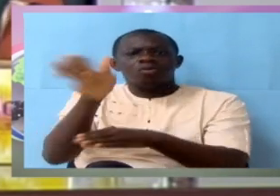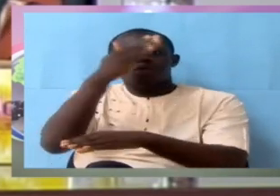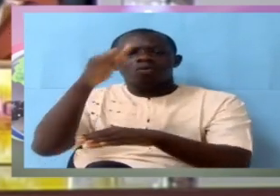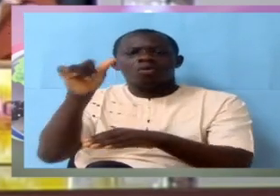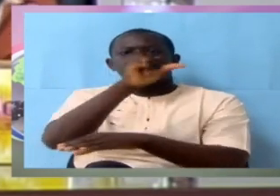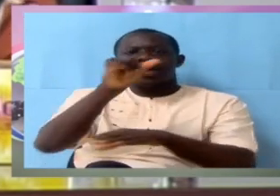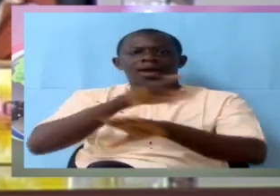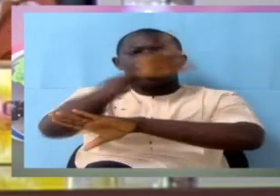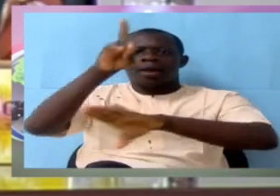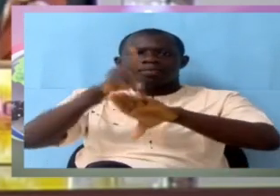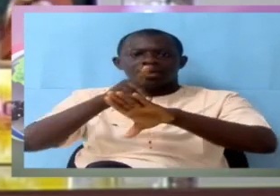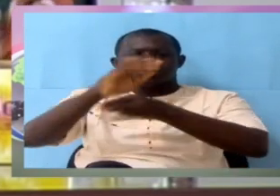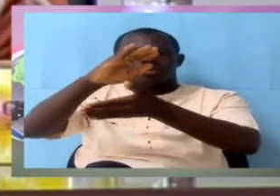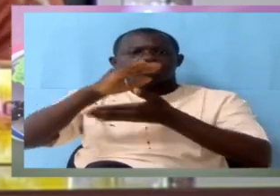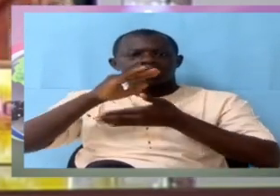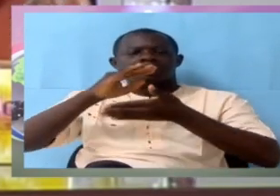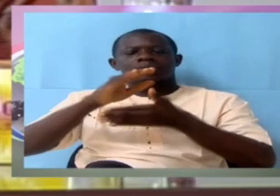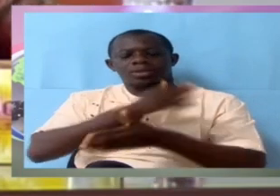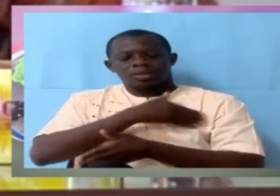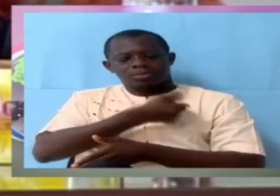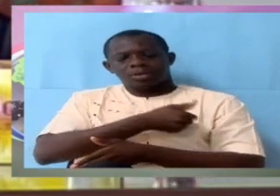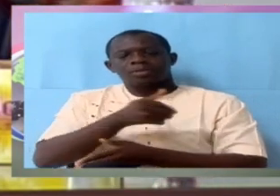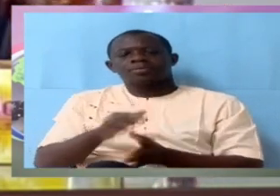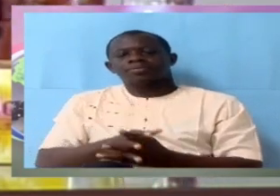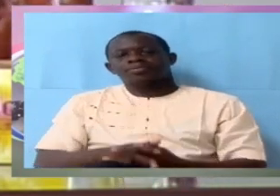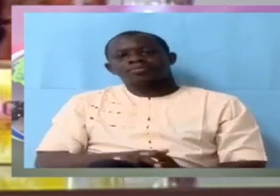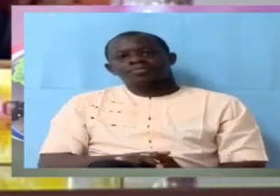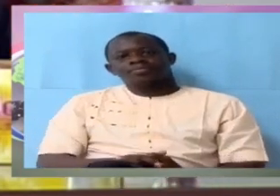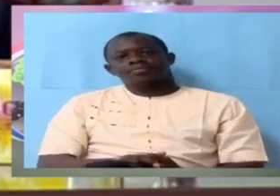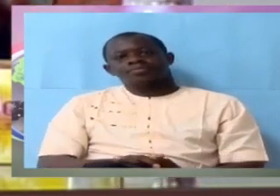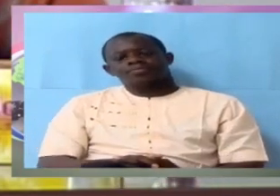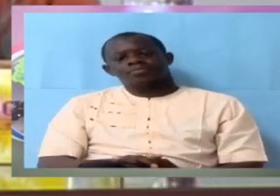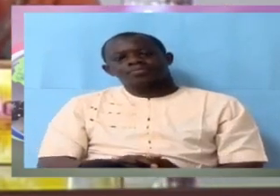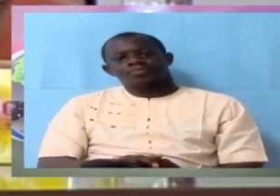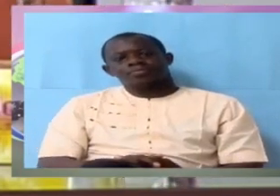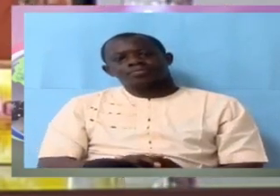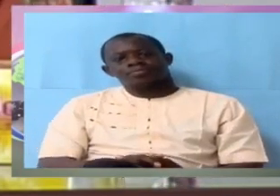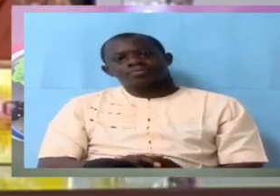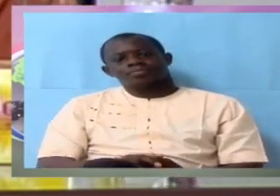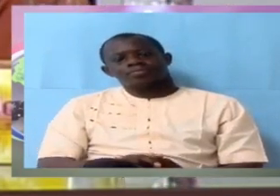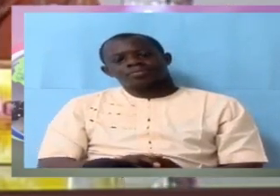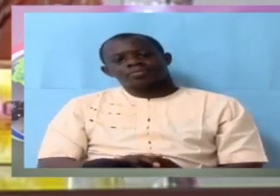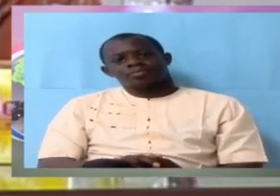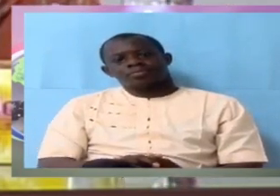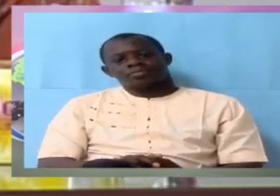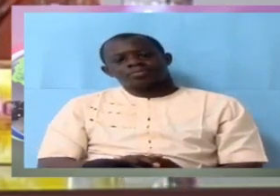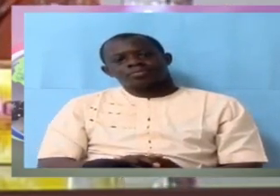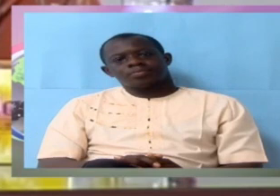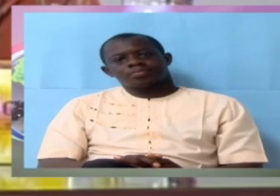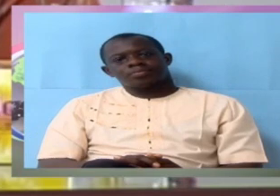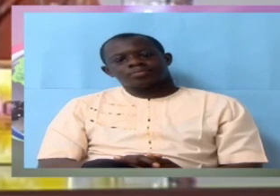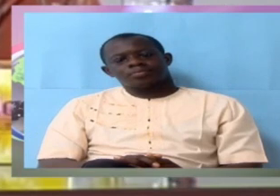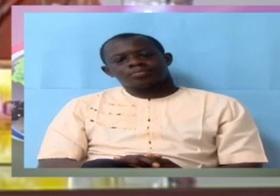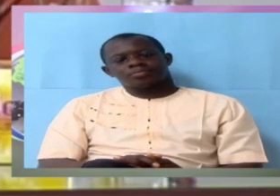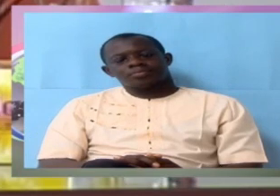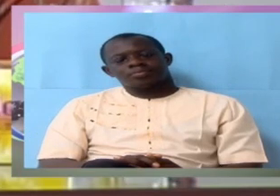receive the treatment? Ninga bota dingira la yal samba dame do Banjul kay borol ta fo dingira ko tan do be jela ba yal samba dame do pour kay boro ka